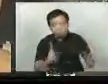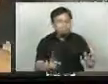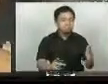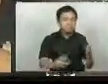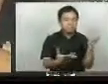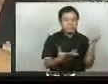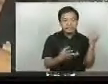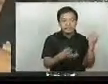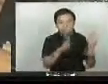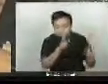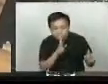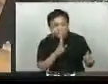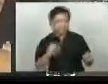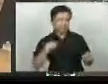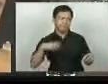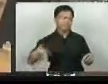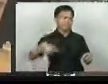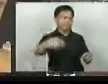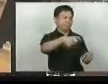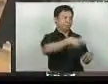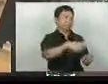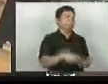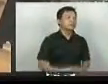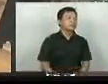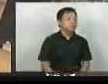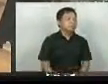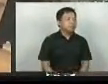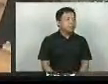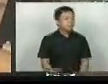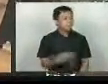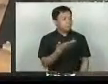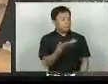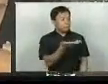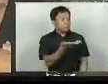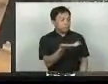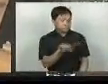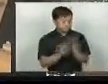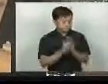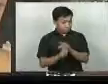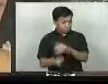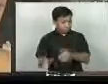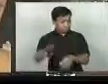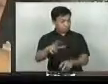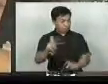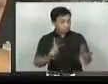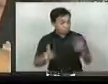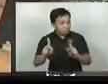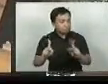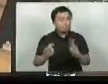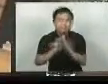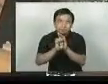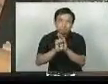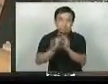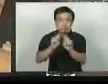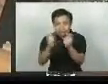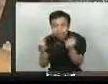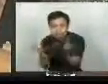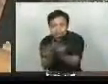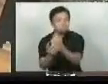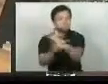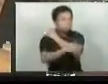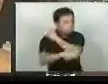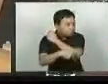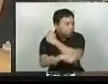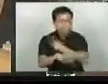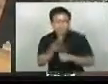know what, Dean? If our indigenous peoples or the tribal community could be able to